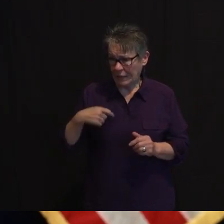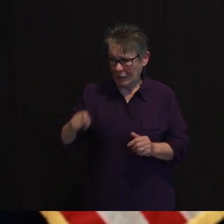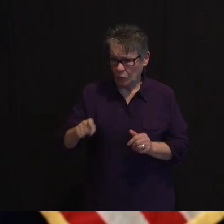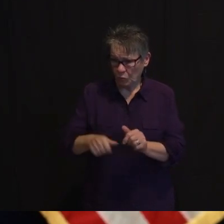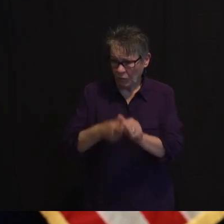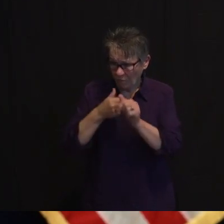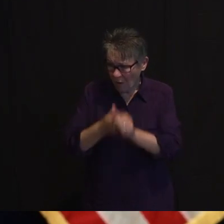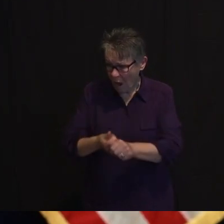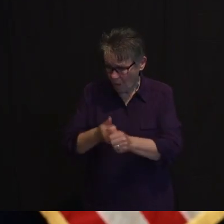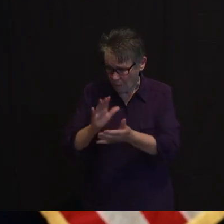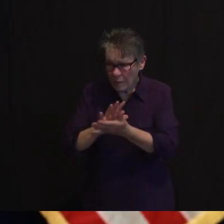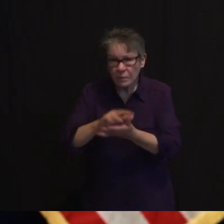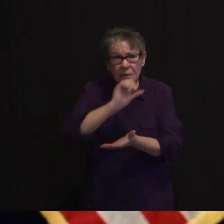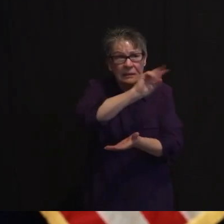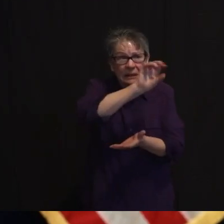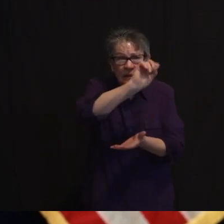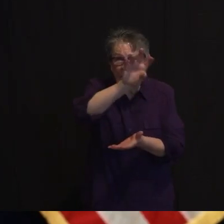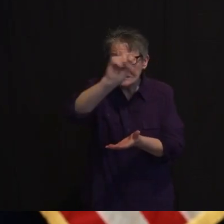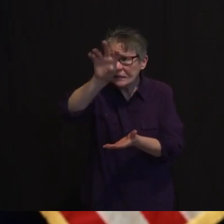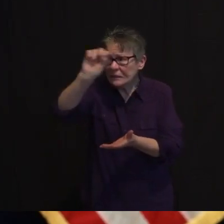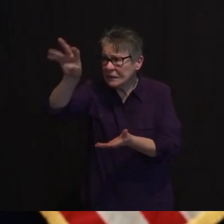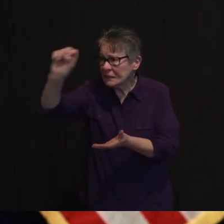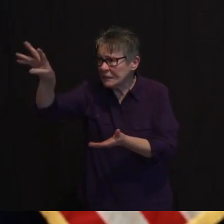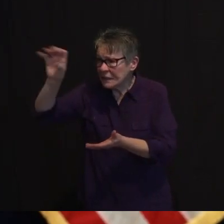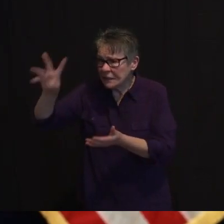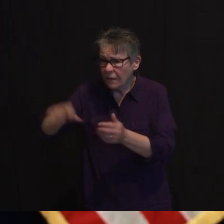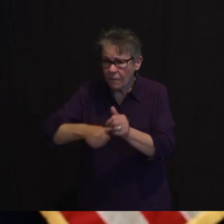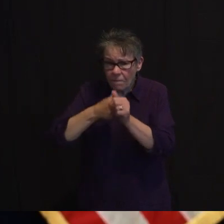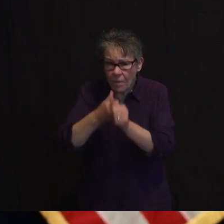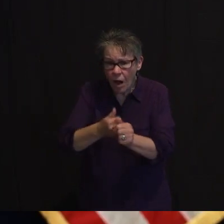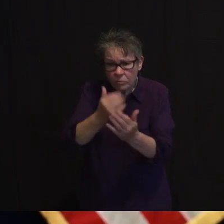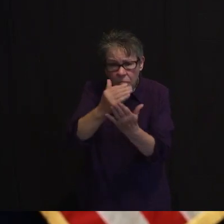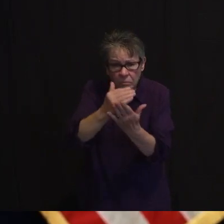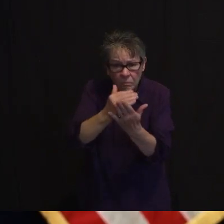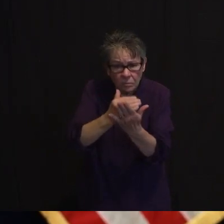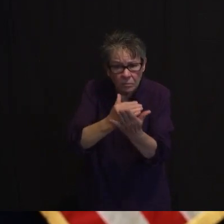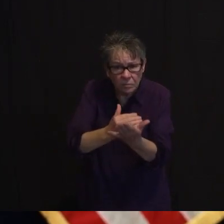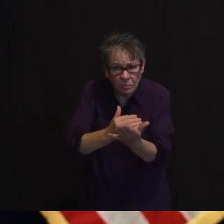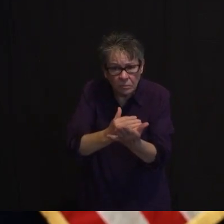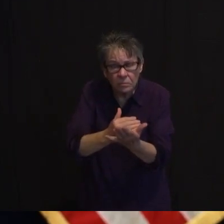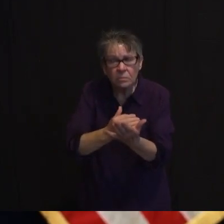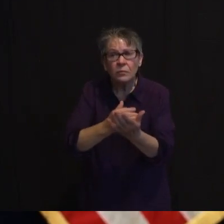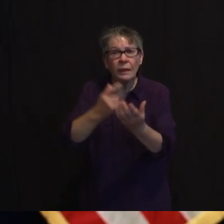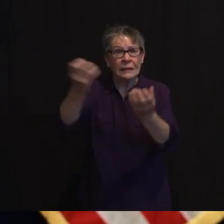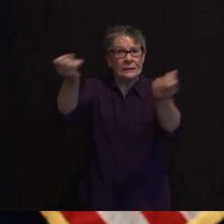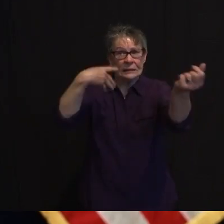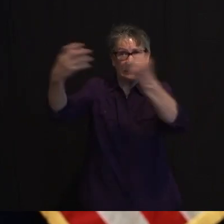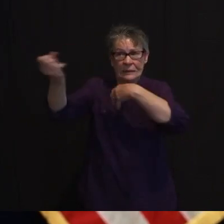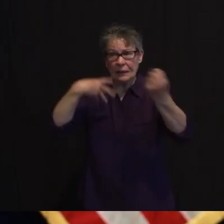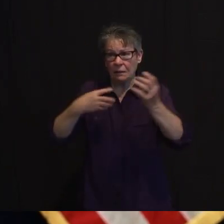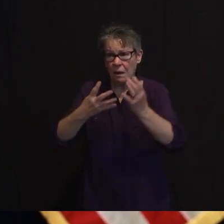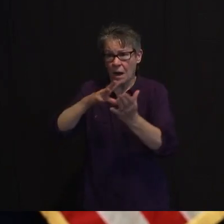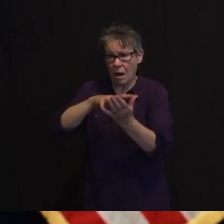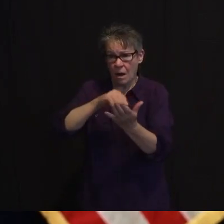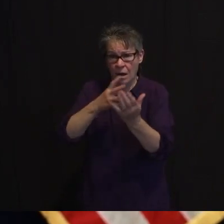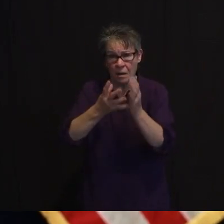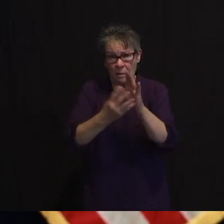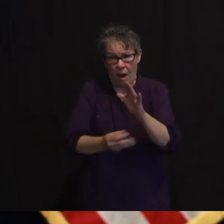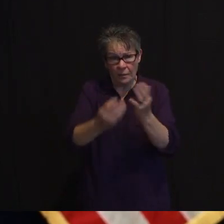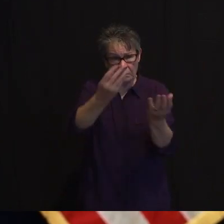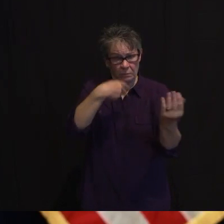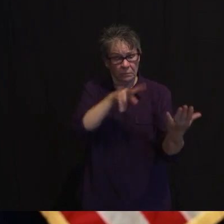of the document to look at? And just could you help us to understand what this really